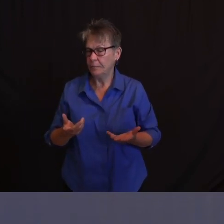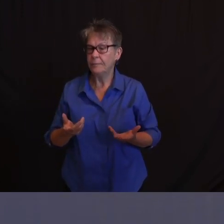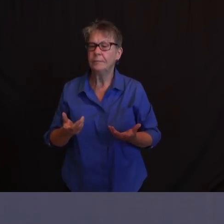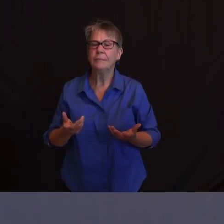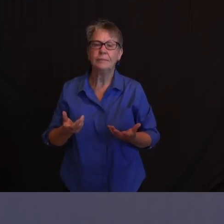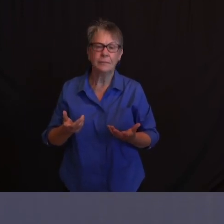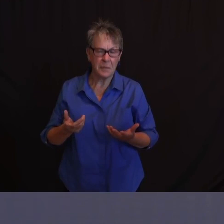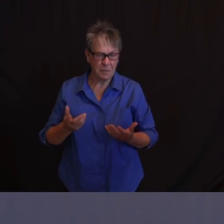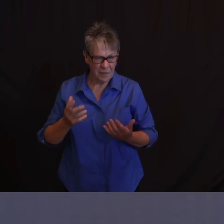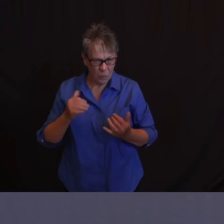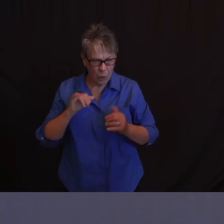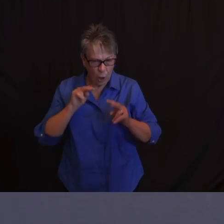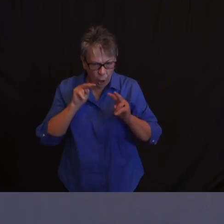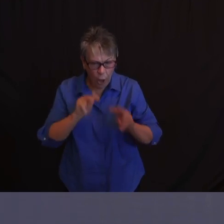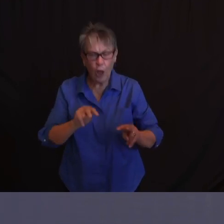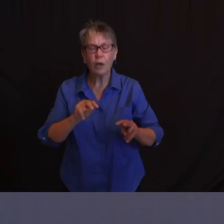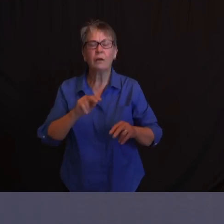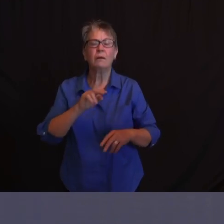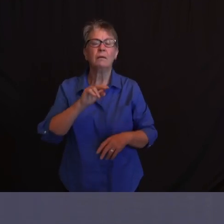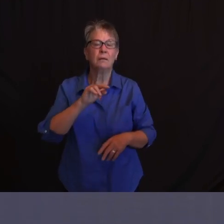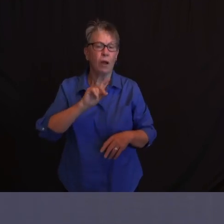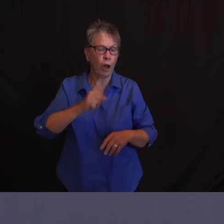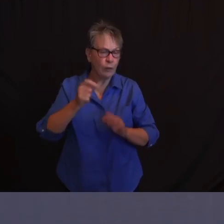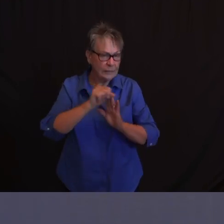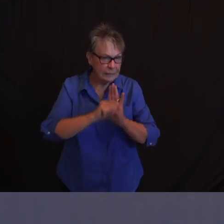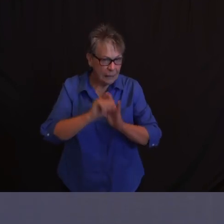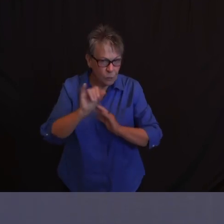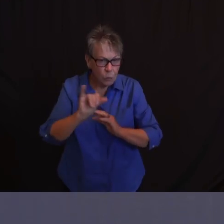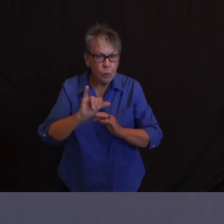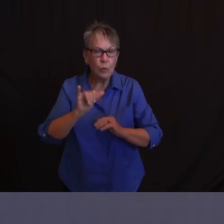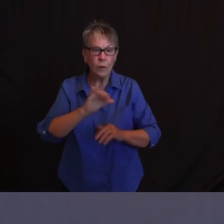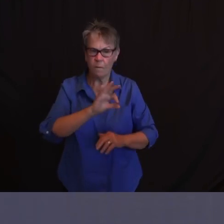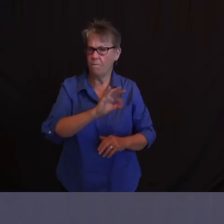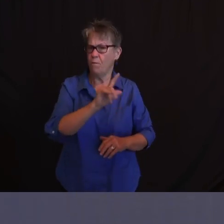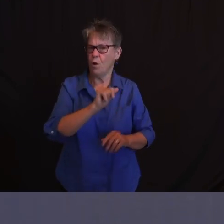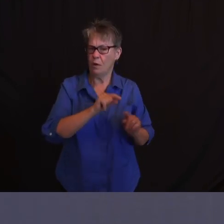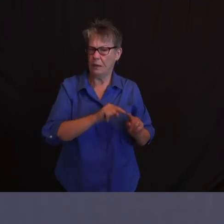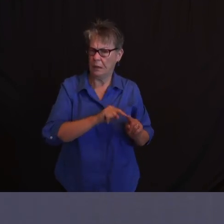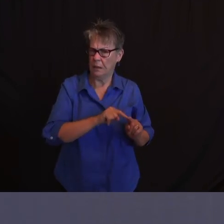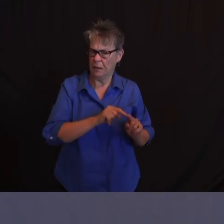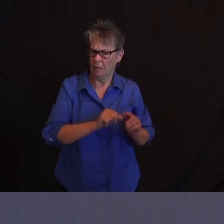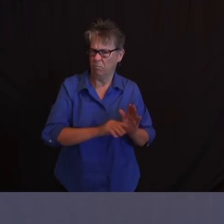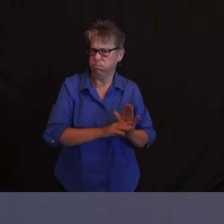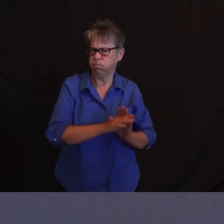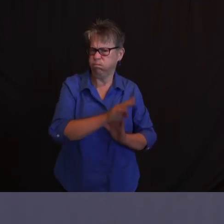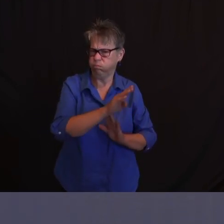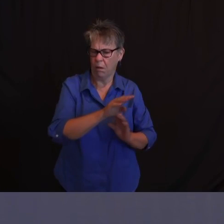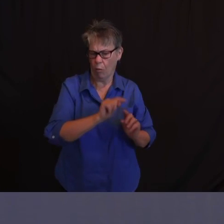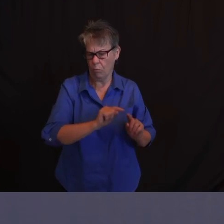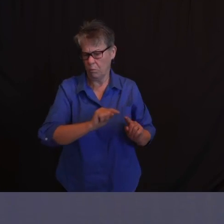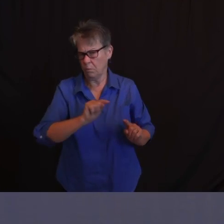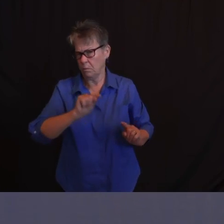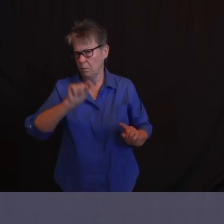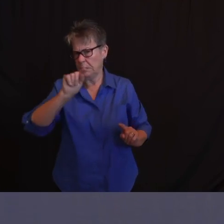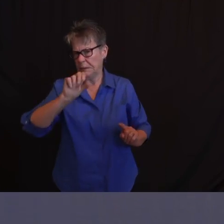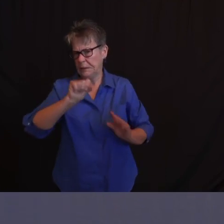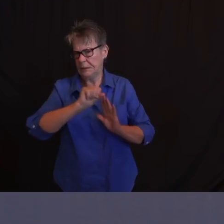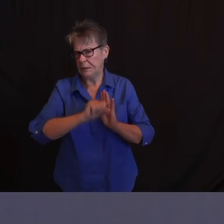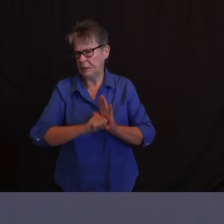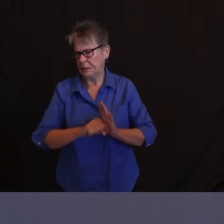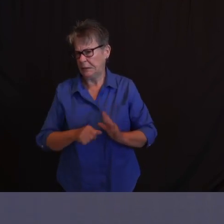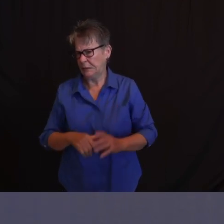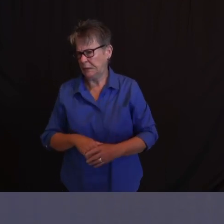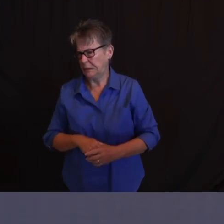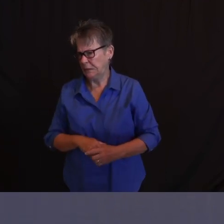that has the most amount of roots with New Jersey. With that, I'm going to mask up, and we ask all of you to do